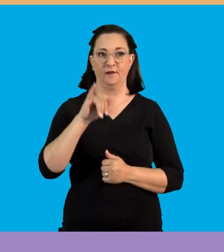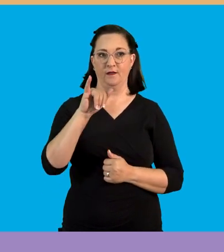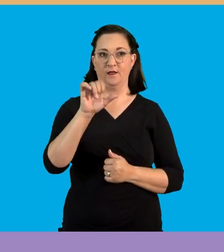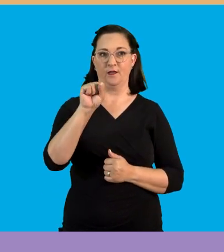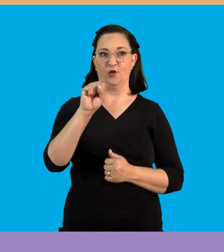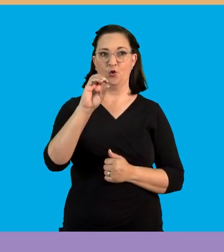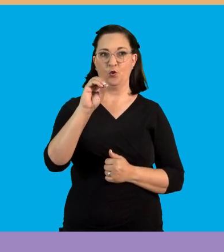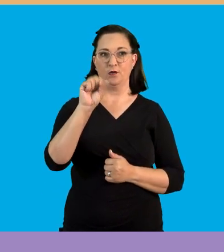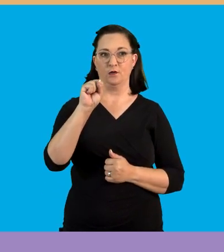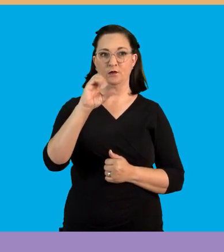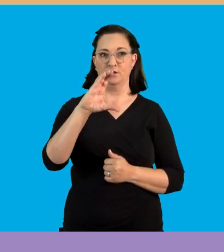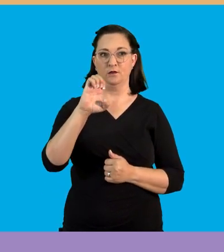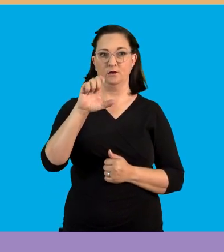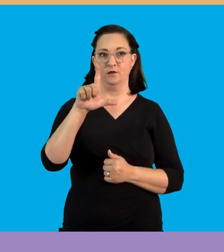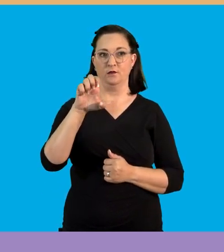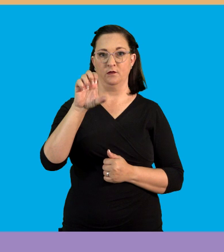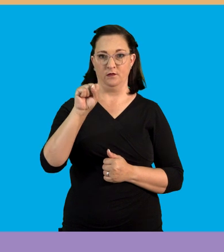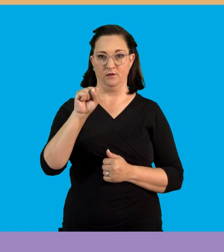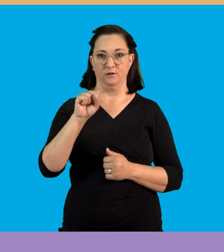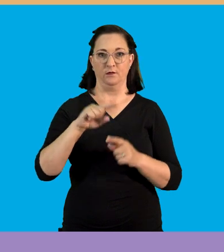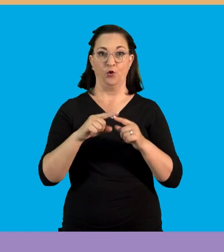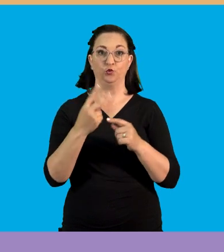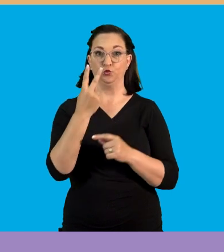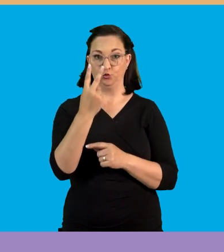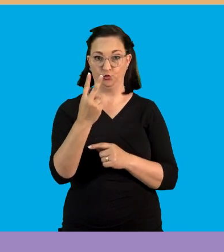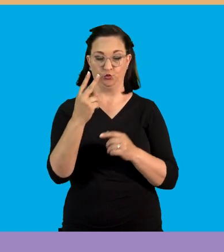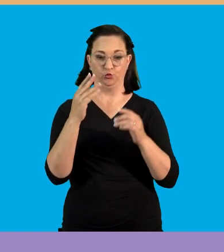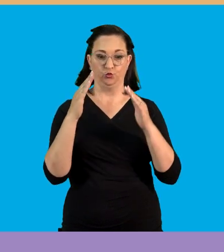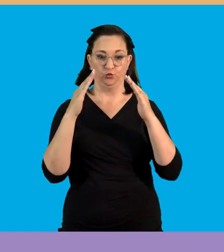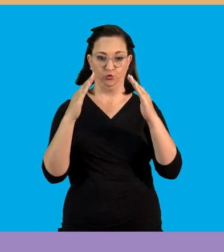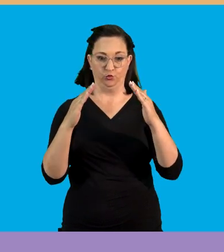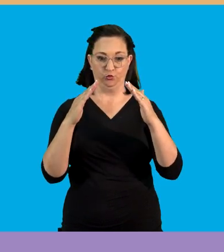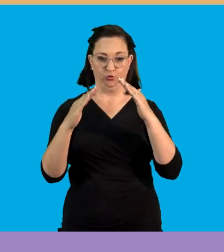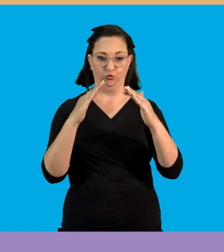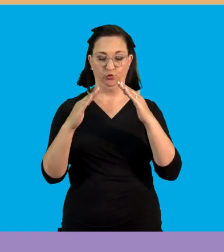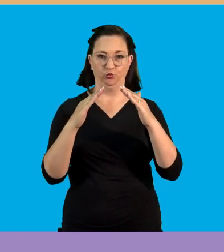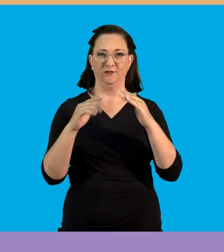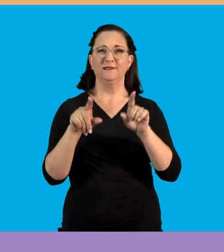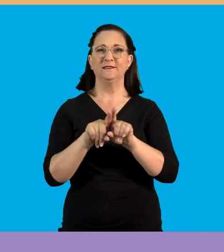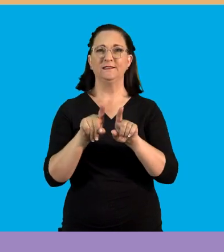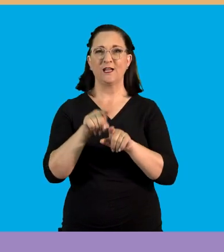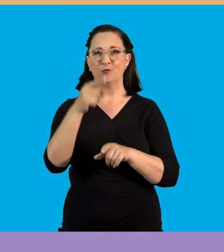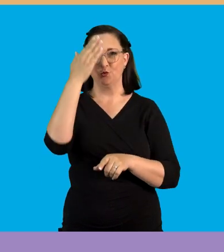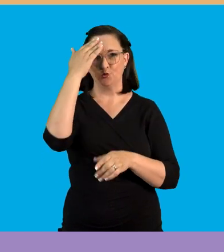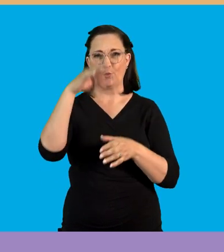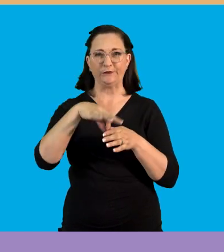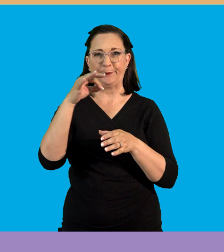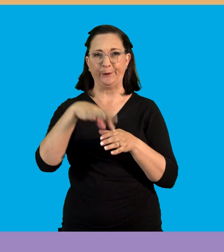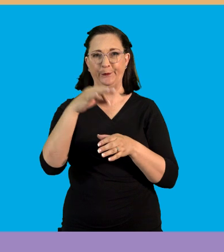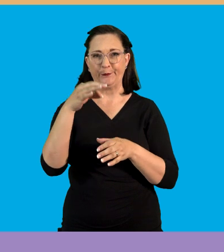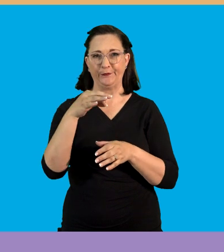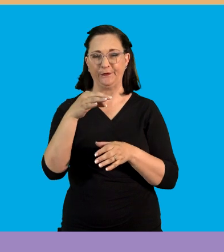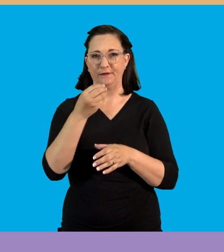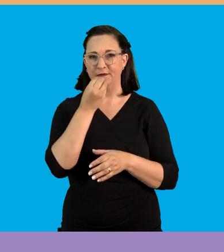is isosceles triangle. 2 sides of the triangle are equal. An example is the chips, the regular